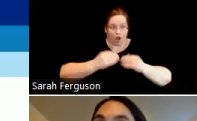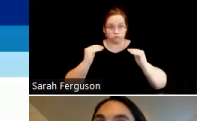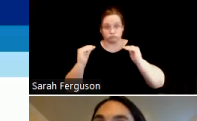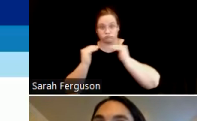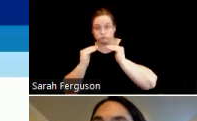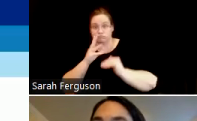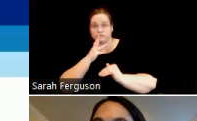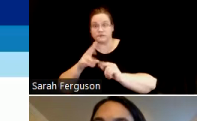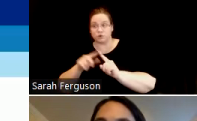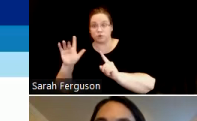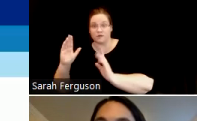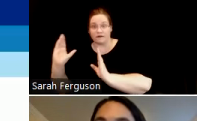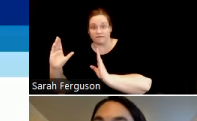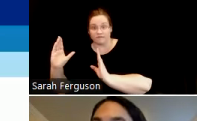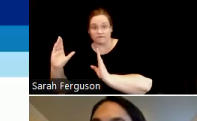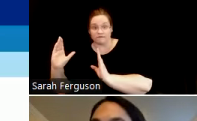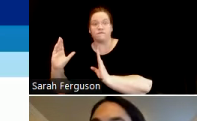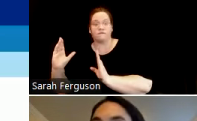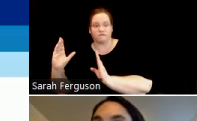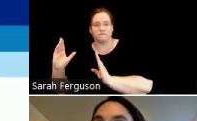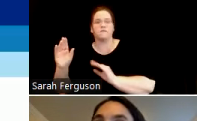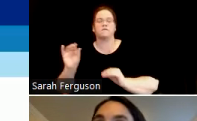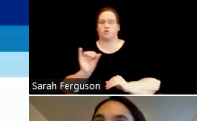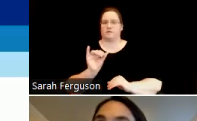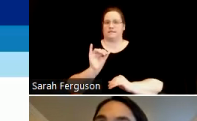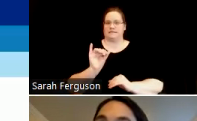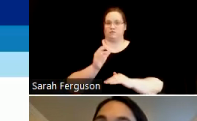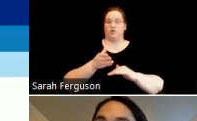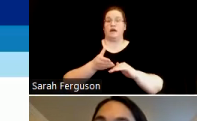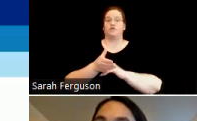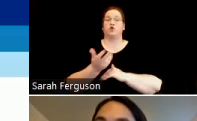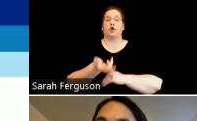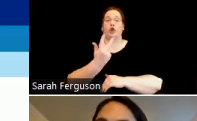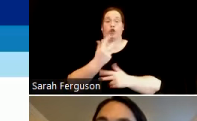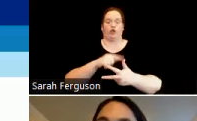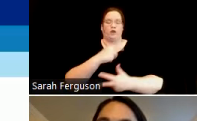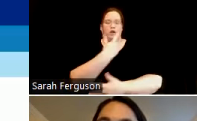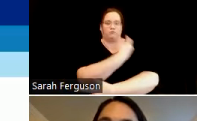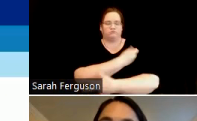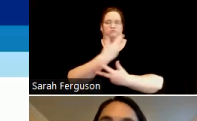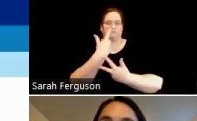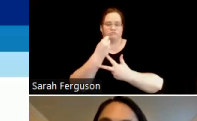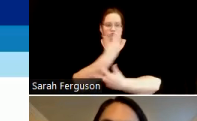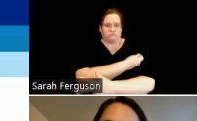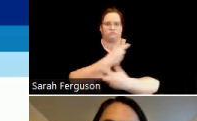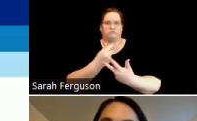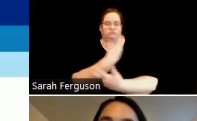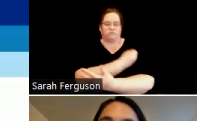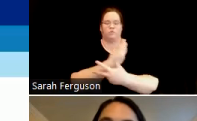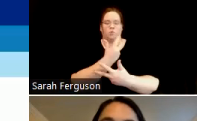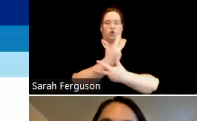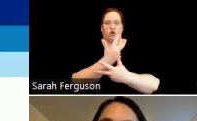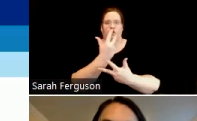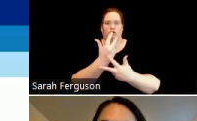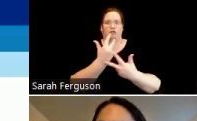25-year-olds. They saw a similar immune response after 3 doses of the Pfizer vaccine at 3 micrograms per dose.